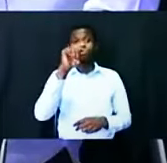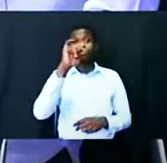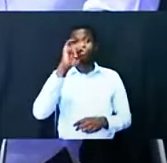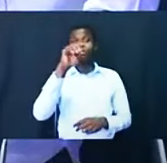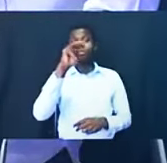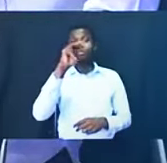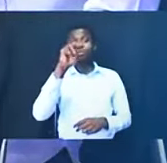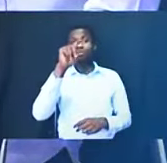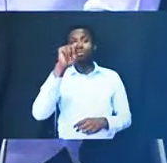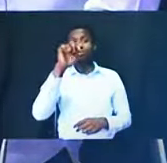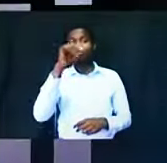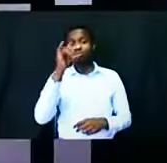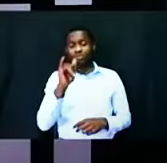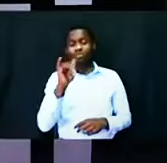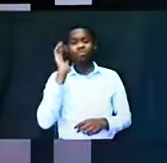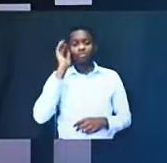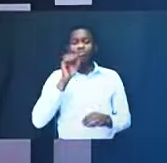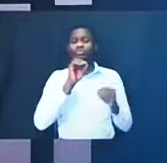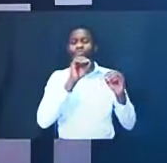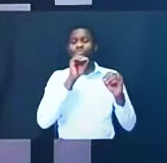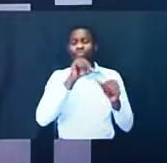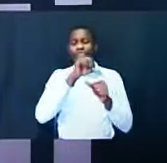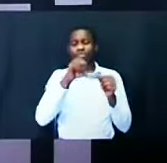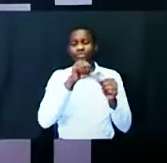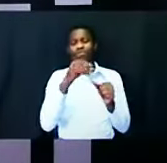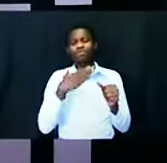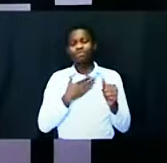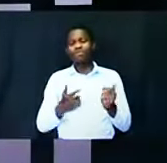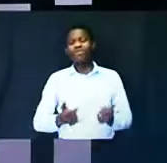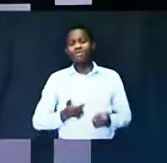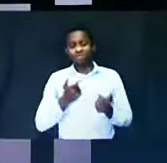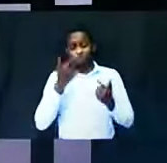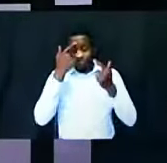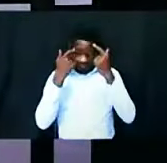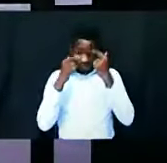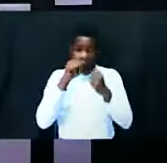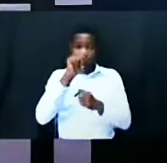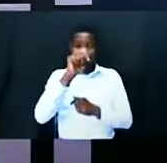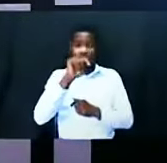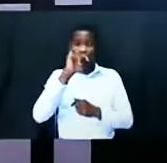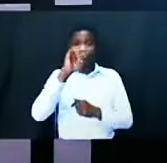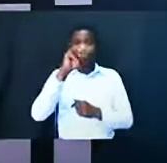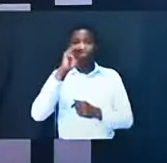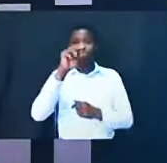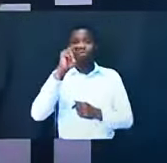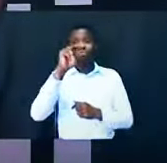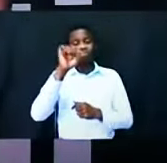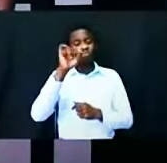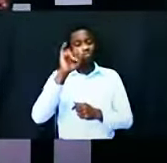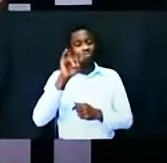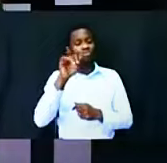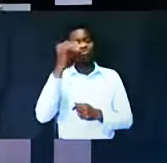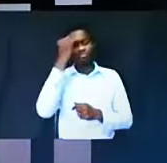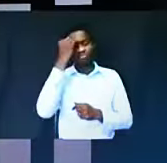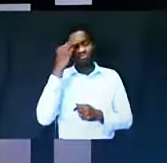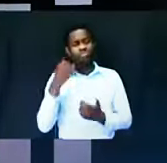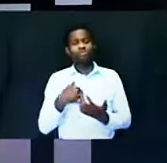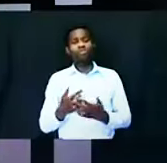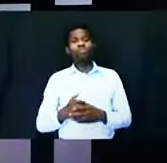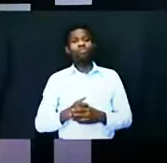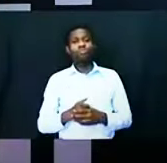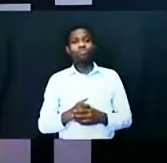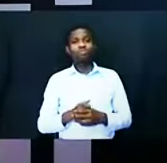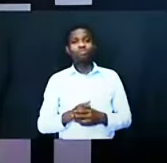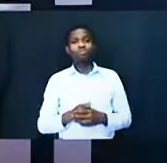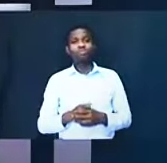obe kyerekyere mu makwan. Now he knows me. He sees me in shorts. He sees me in